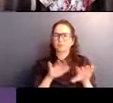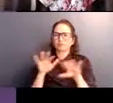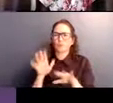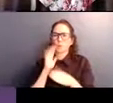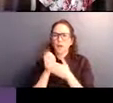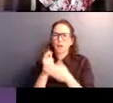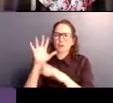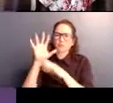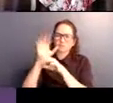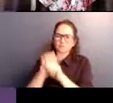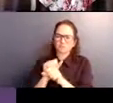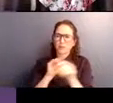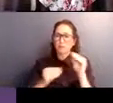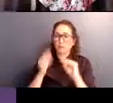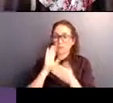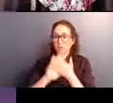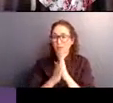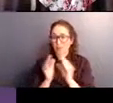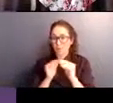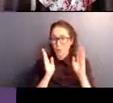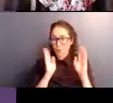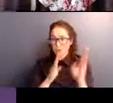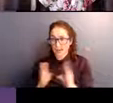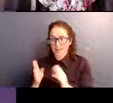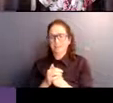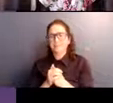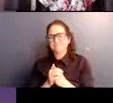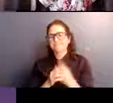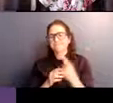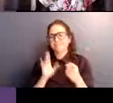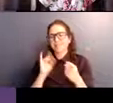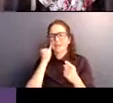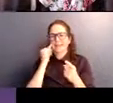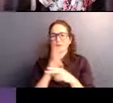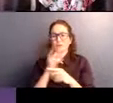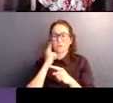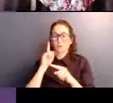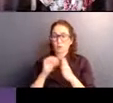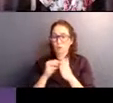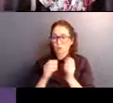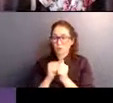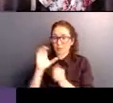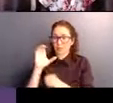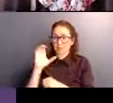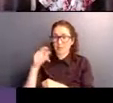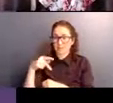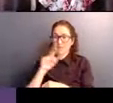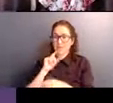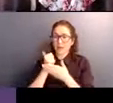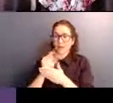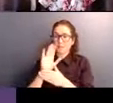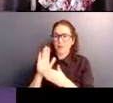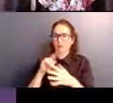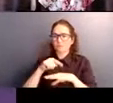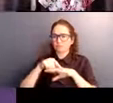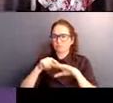more coordinated and organized. I've used this idea for students with cerebral palsy to improve their independent finger